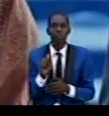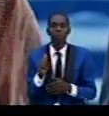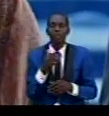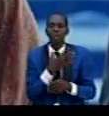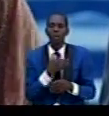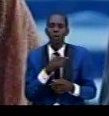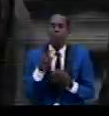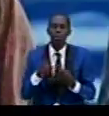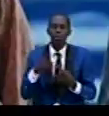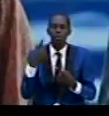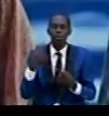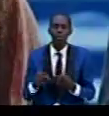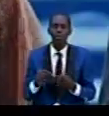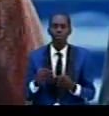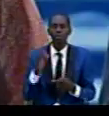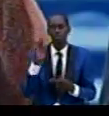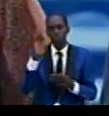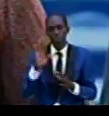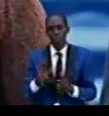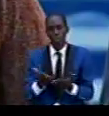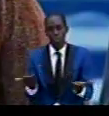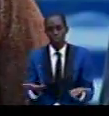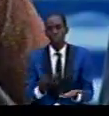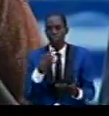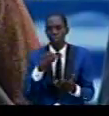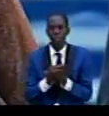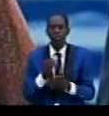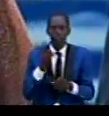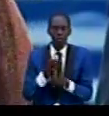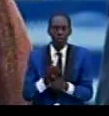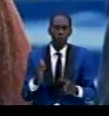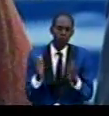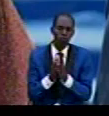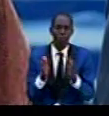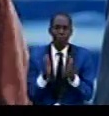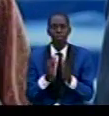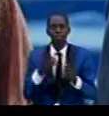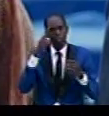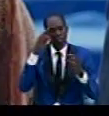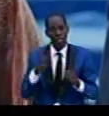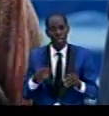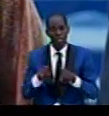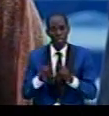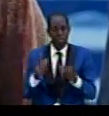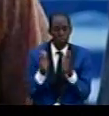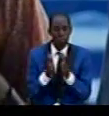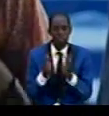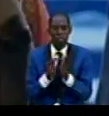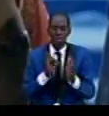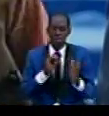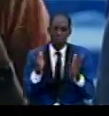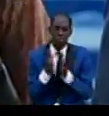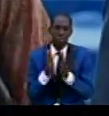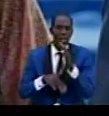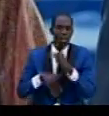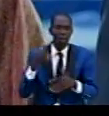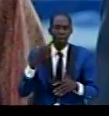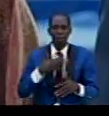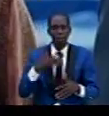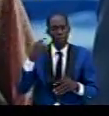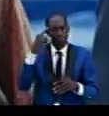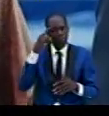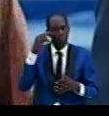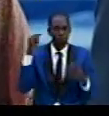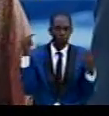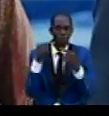start clapping, I started clapping. I said, God, as I'm clapping out this headache. And immediately I felt a cold sensation on my head,